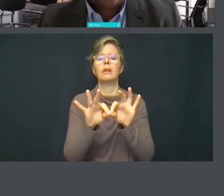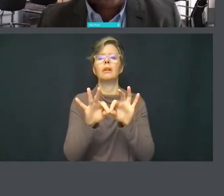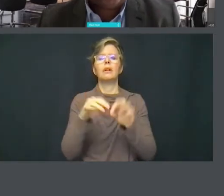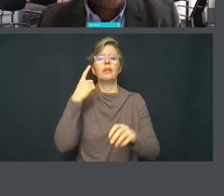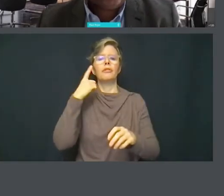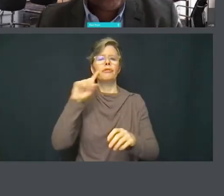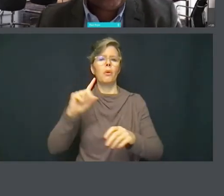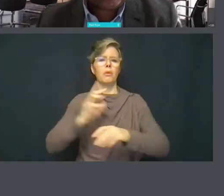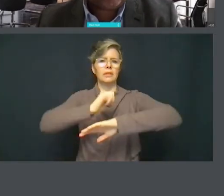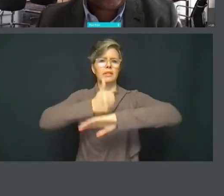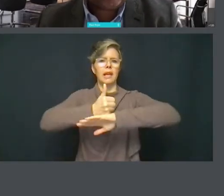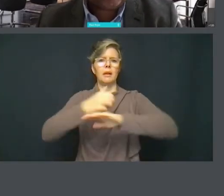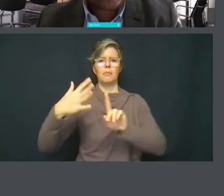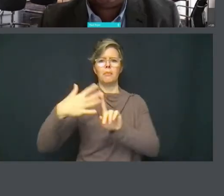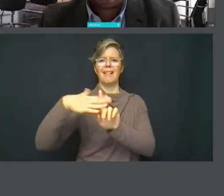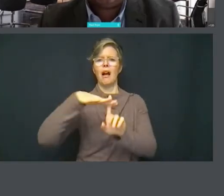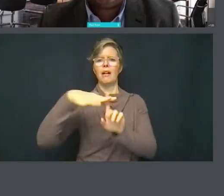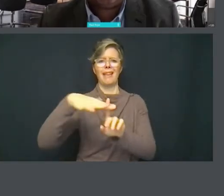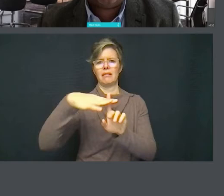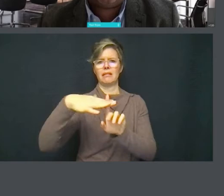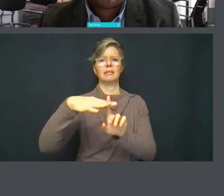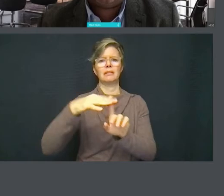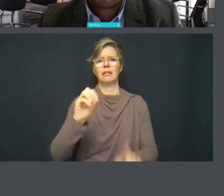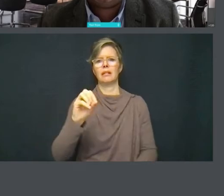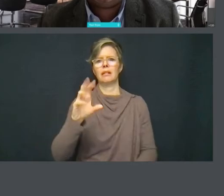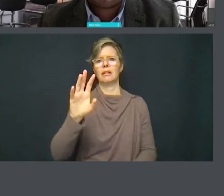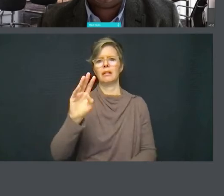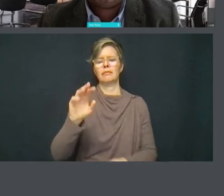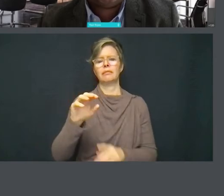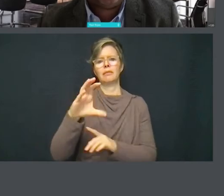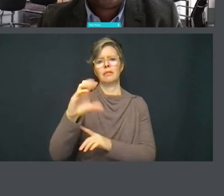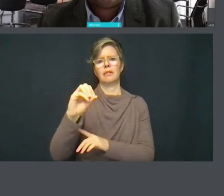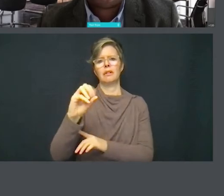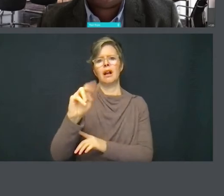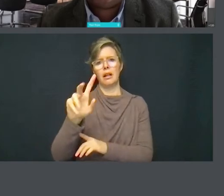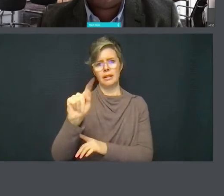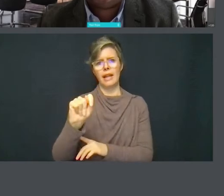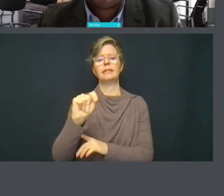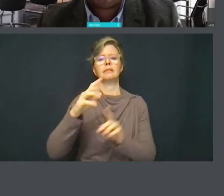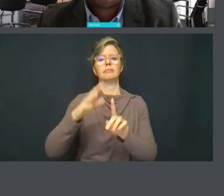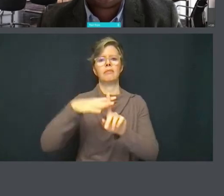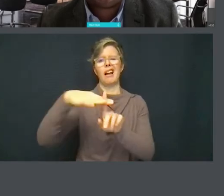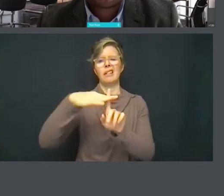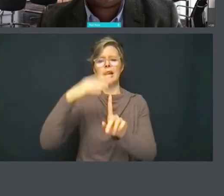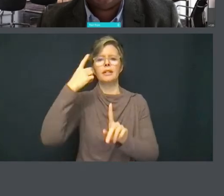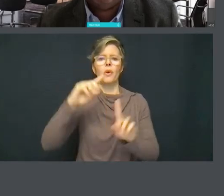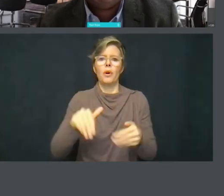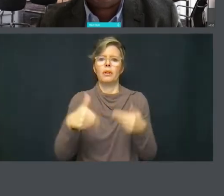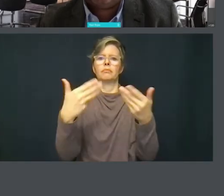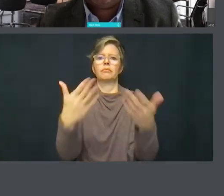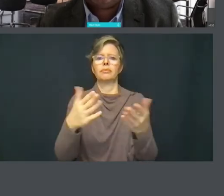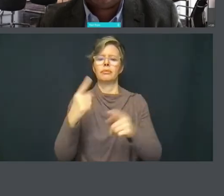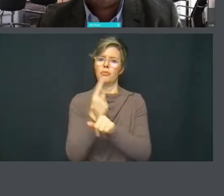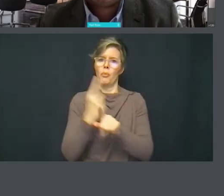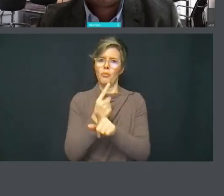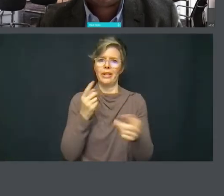context what's required to provide the most appropriate clinical services to bilingual populations.